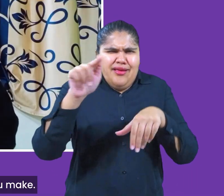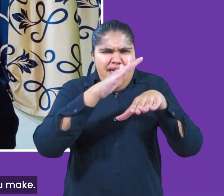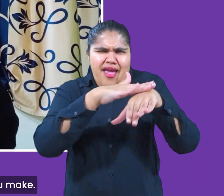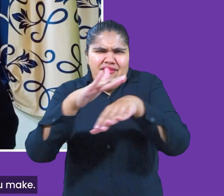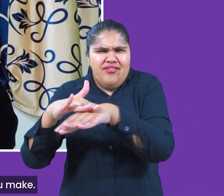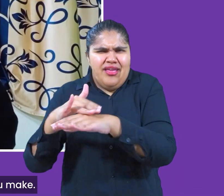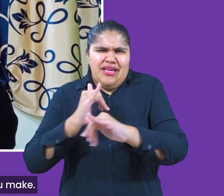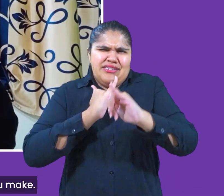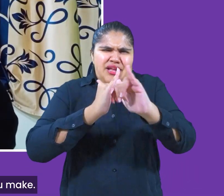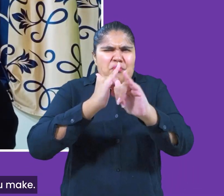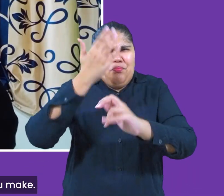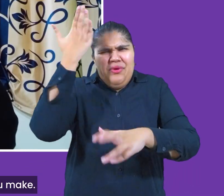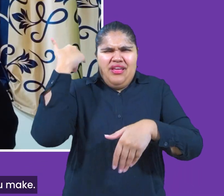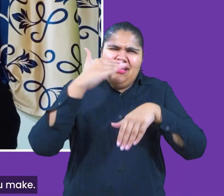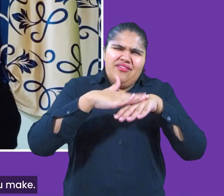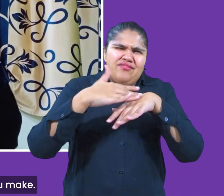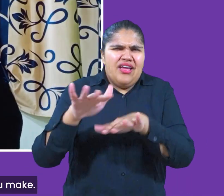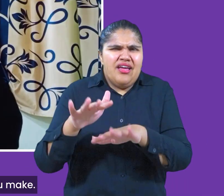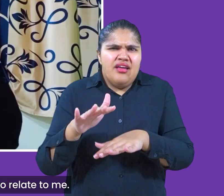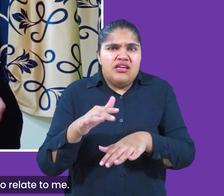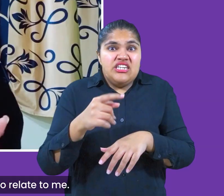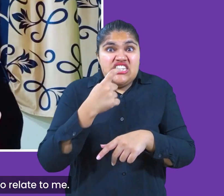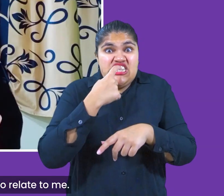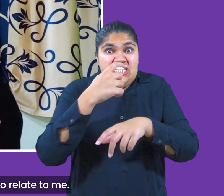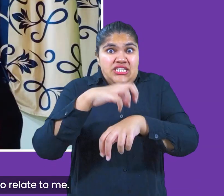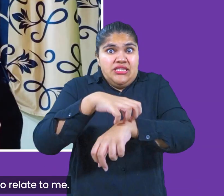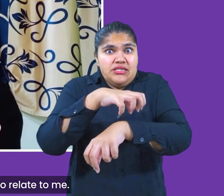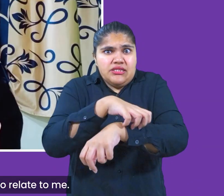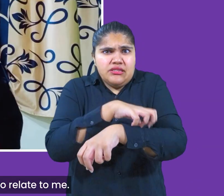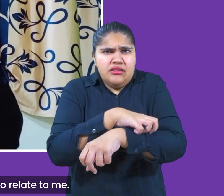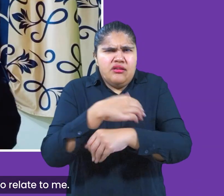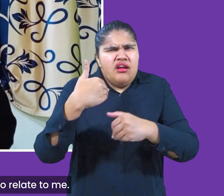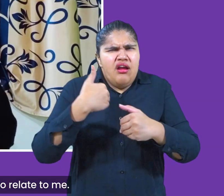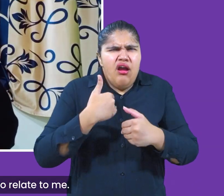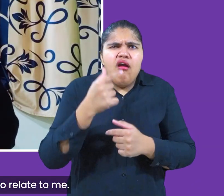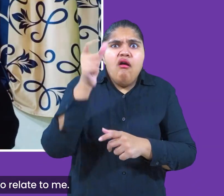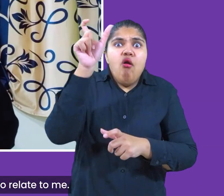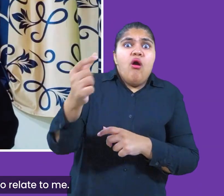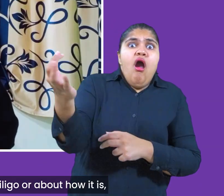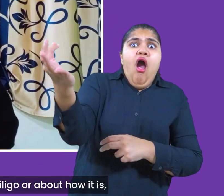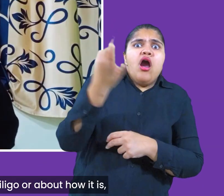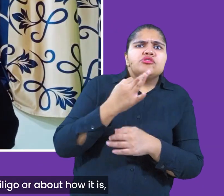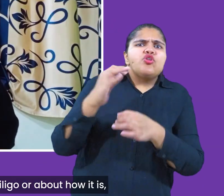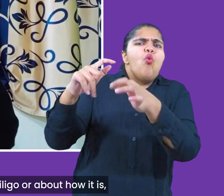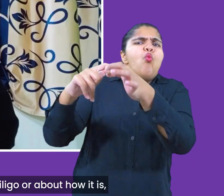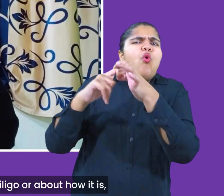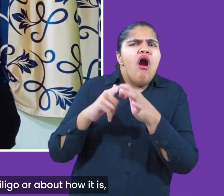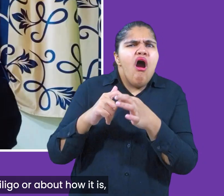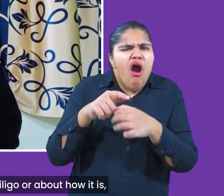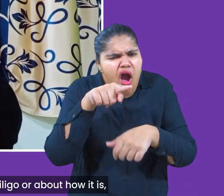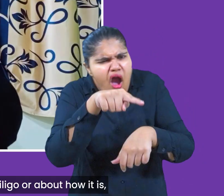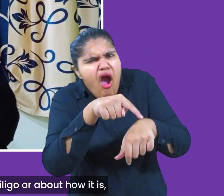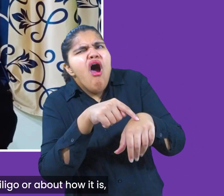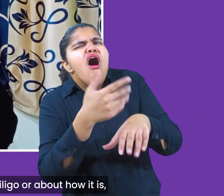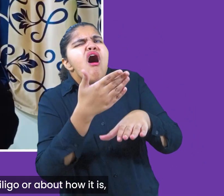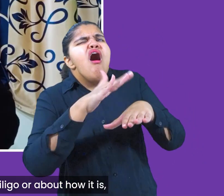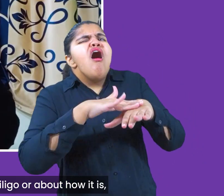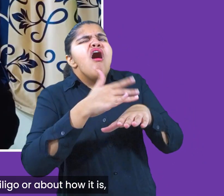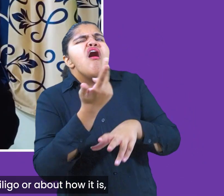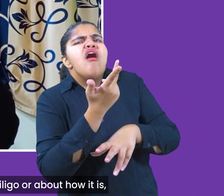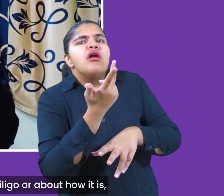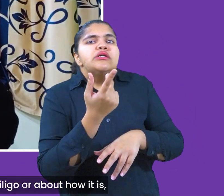So initially, like, many of you might be able to relate to me. Like, when somebody asks